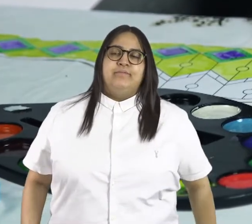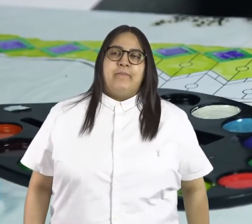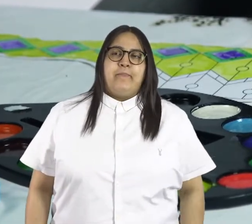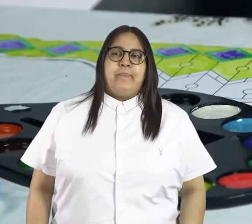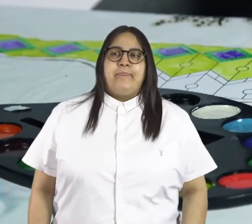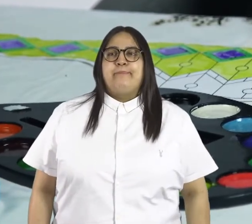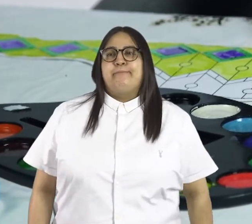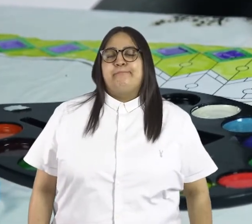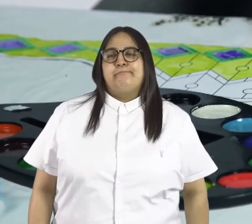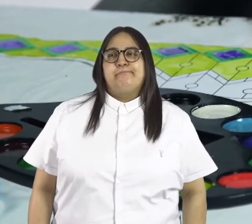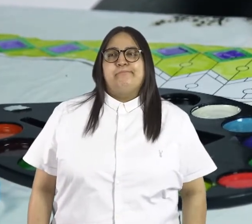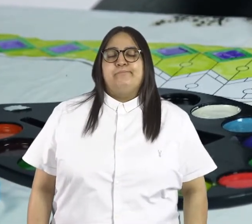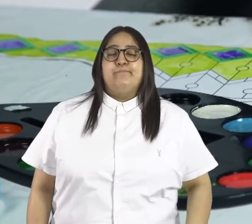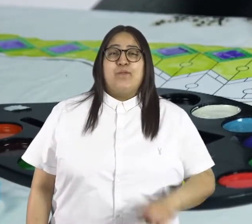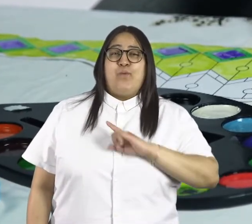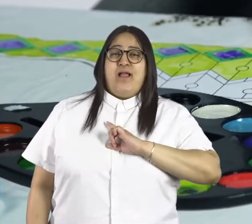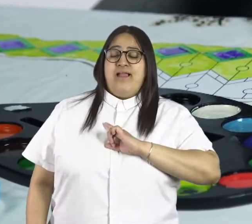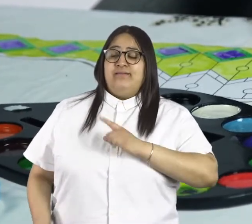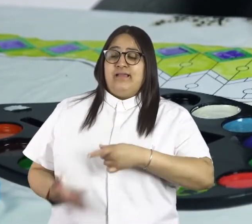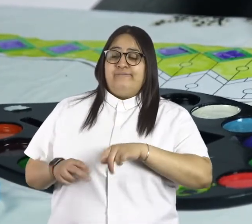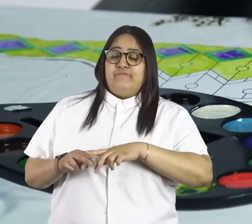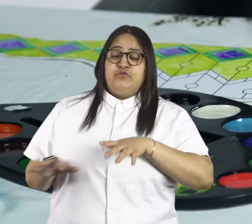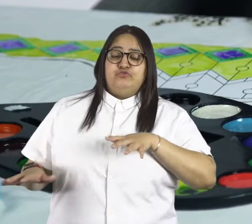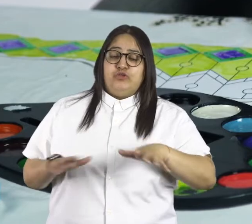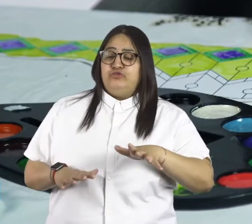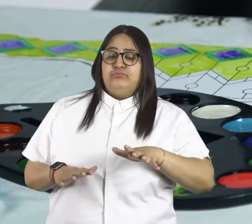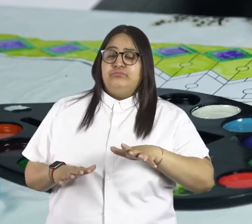Because at the end of the day, you want to be happy with what you produced.